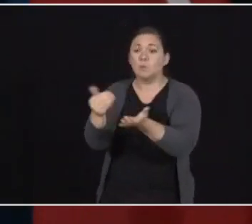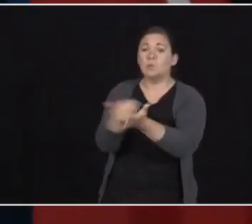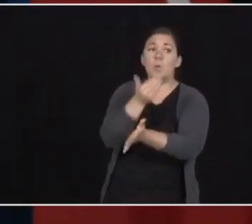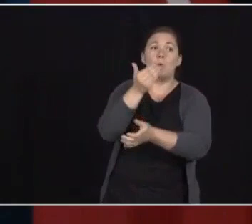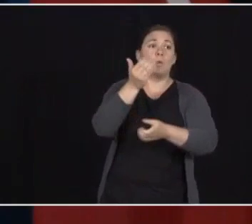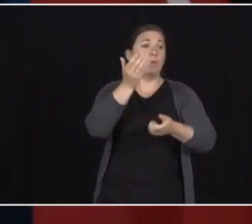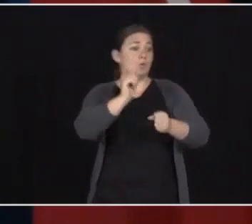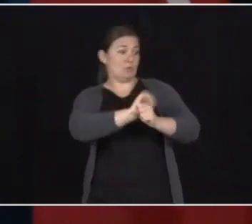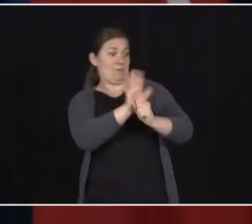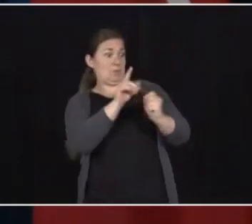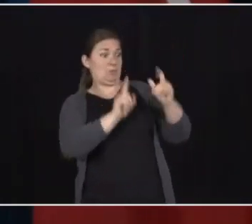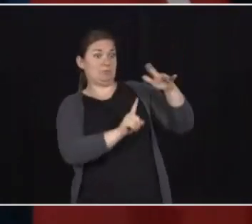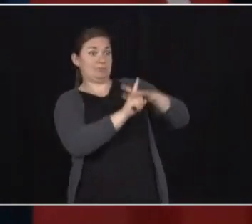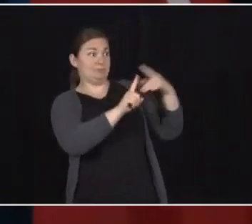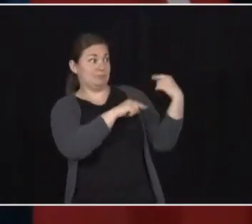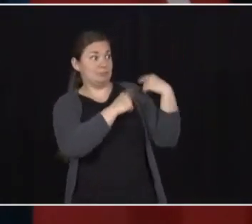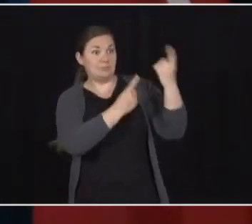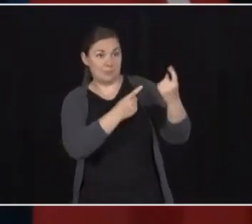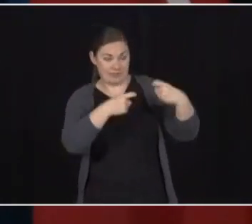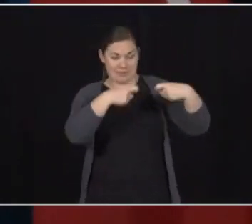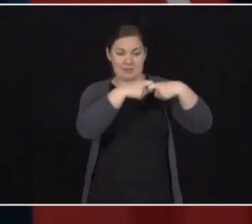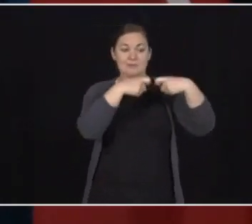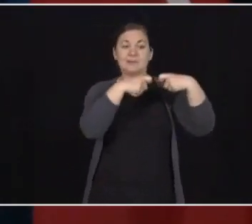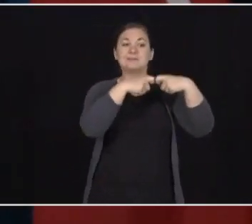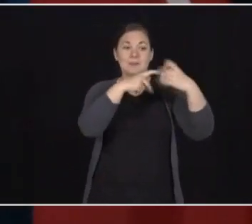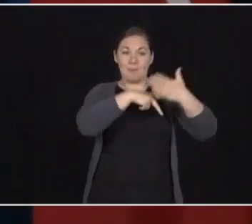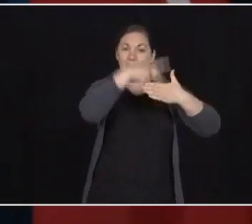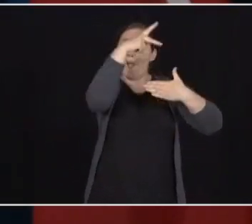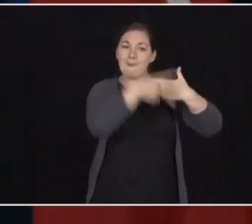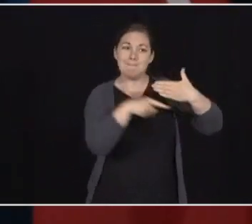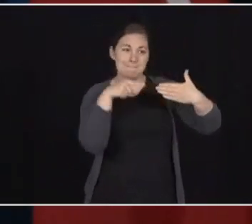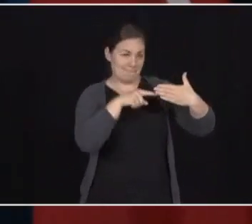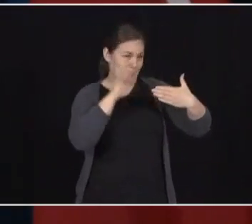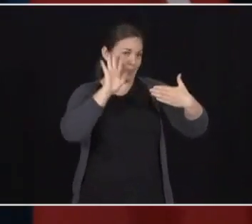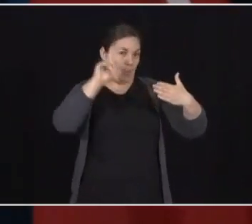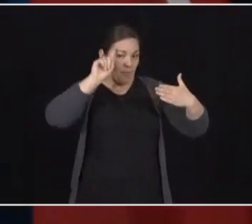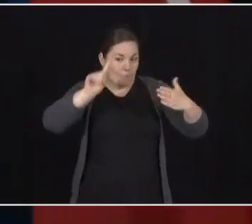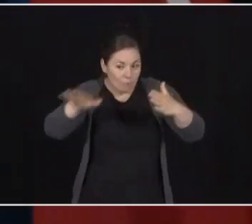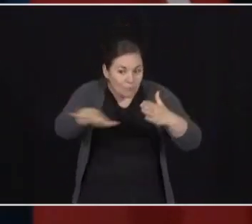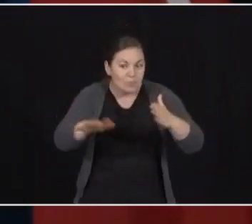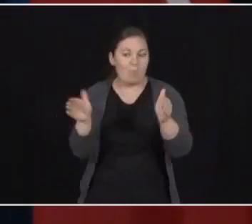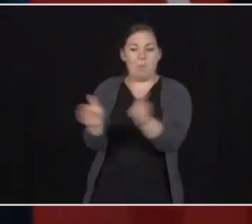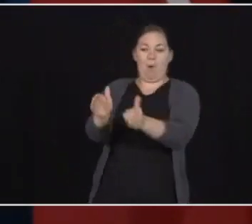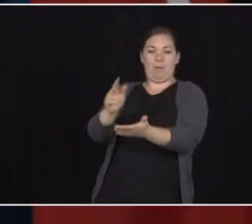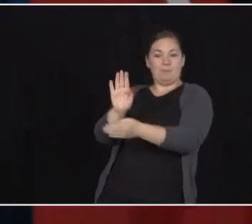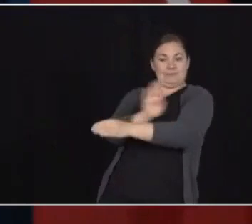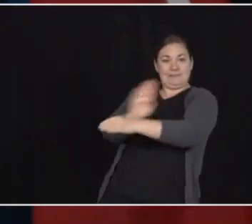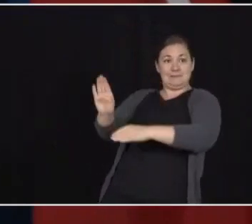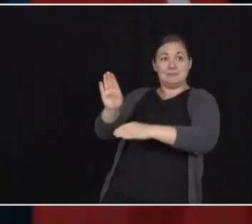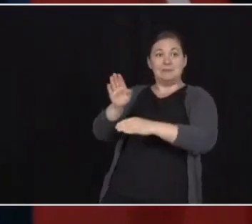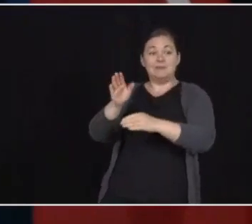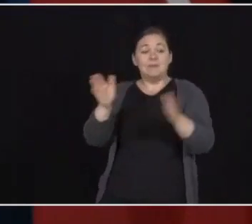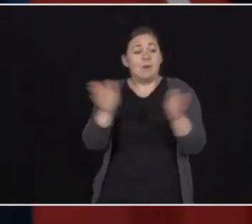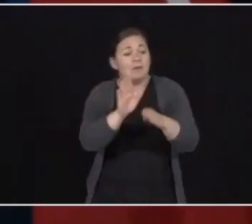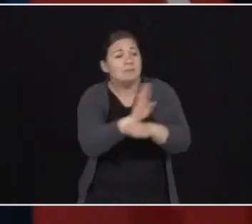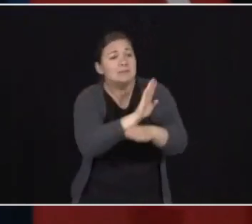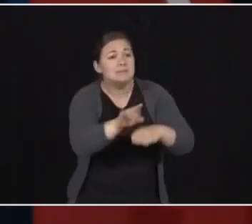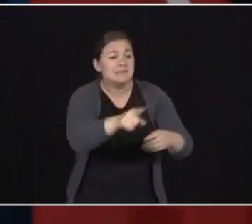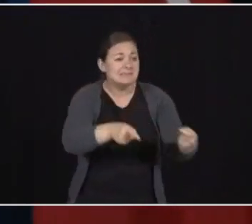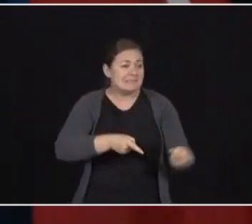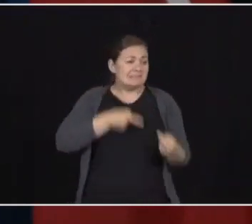small business will provide support to small businesses that are struggling to pay their electricity bills due to the